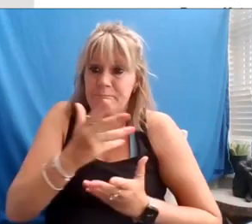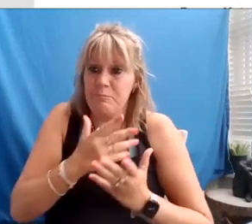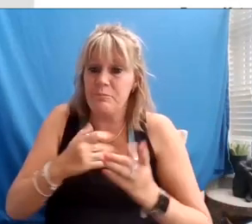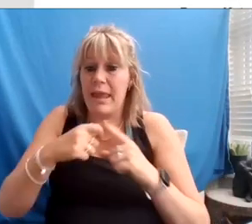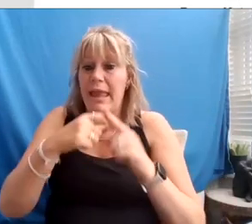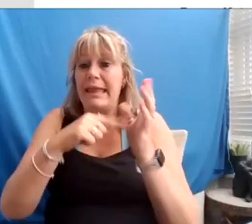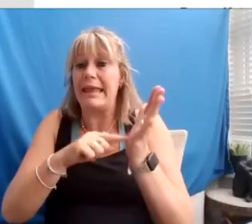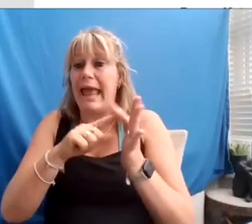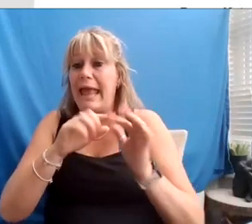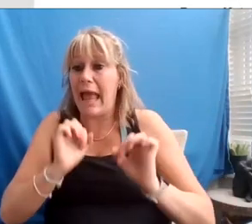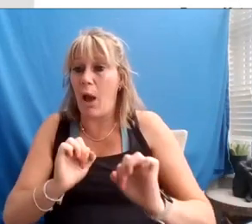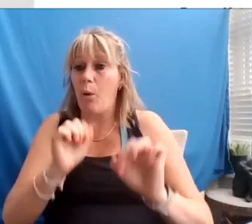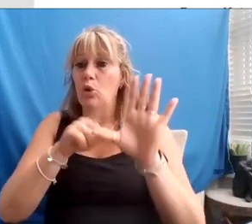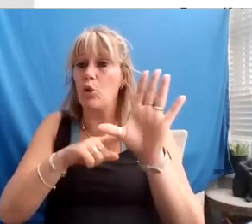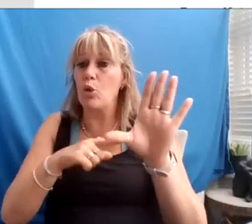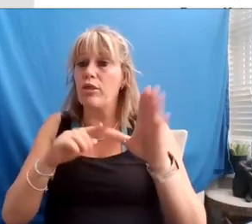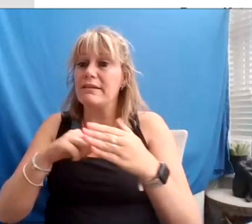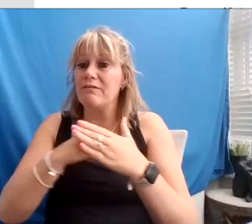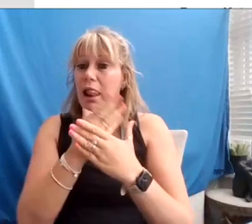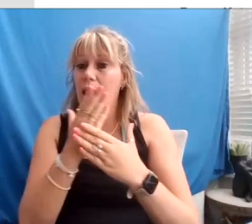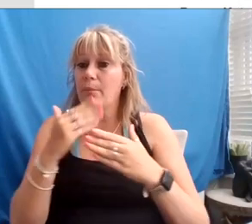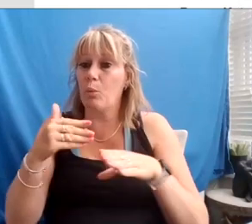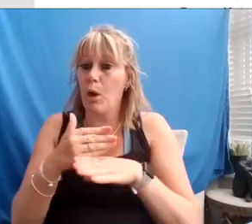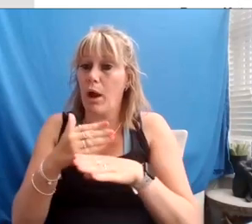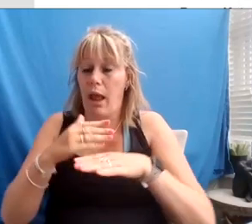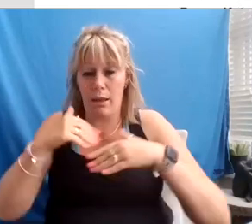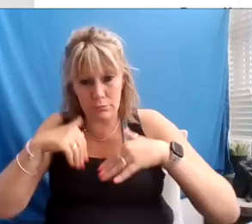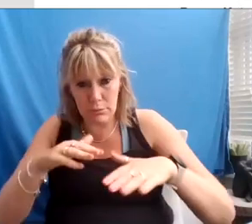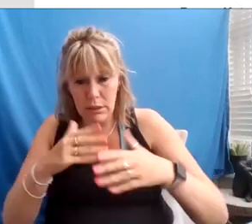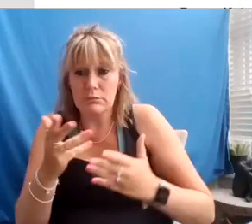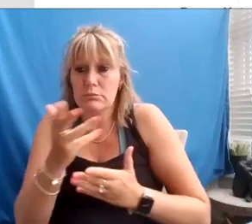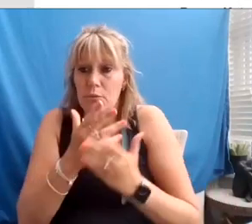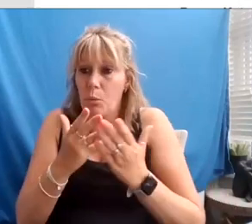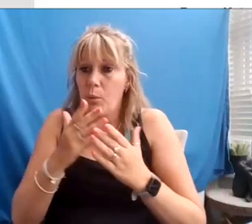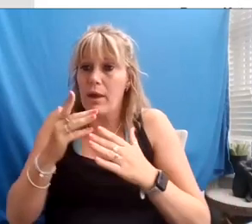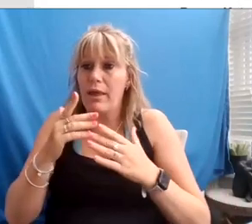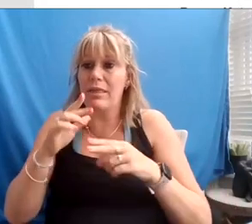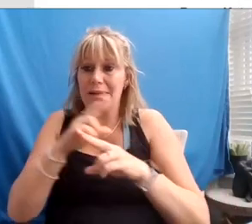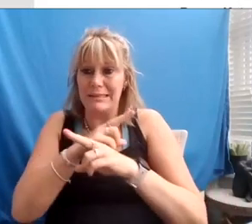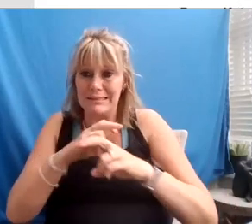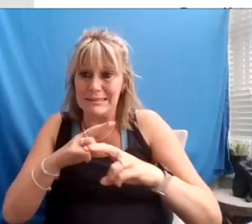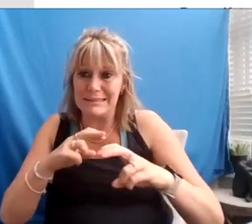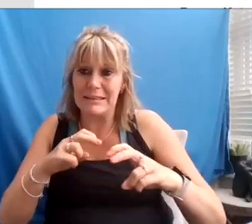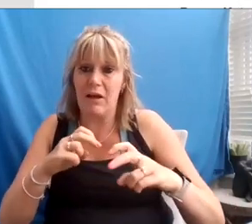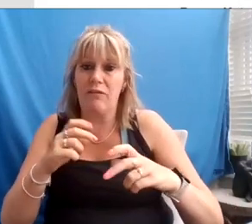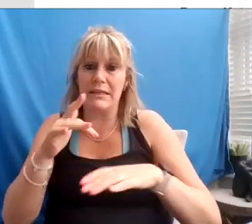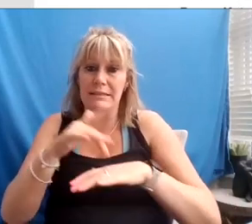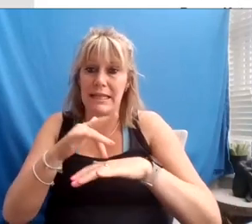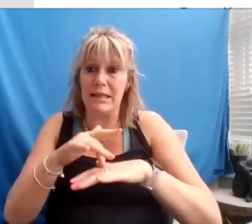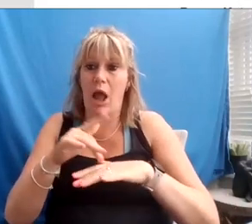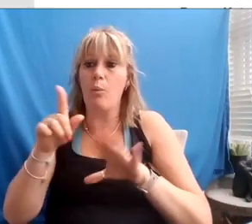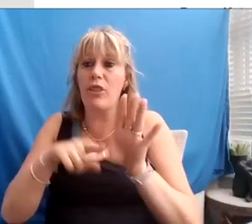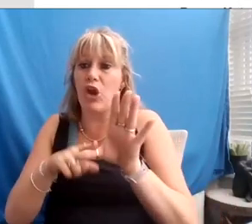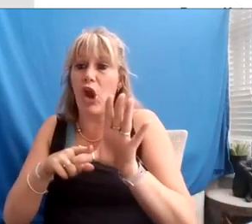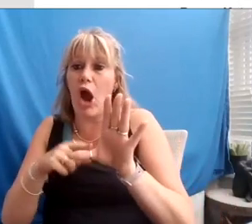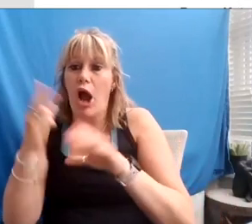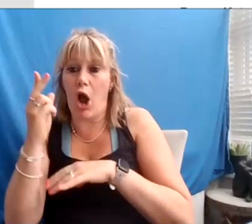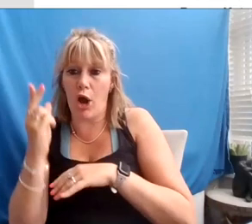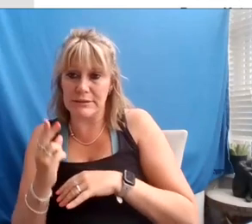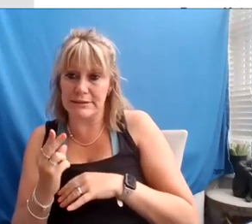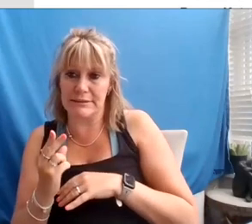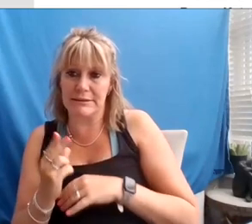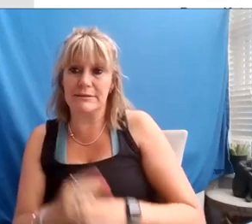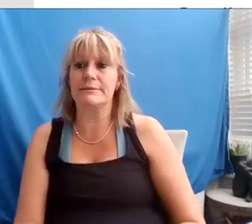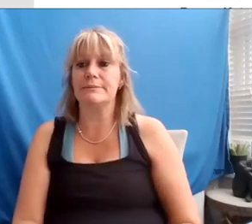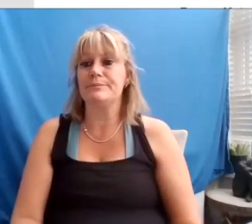development worker, again, has been liaising with Discover Centre and with young artists. So we